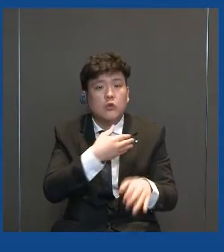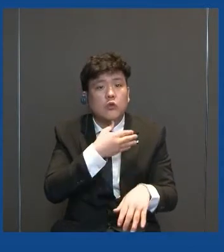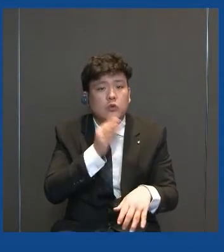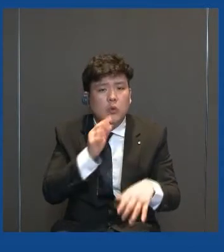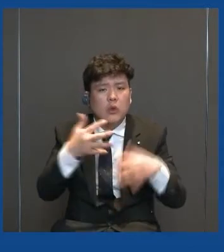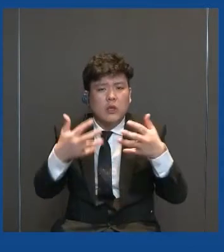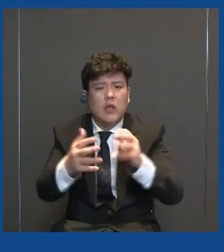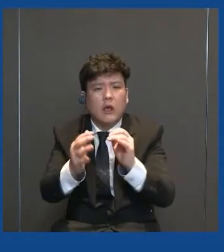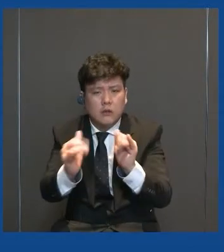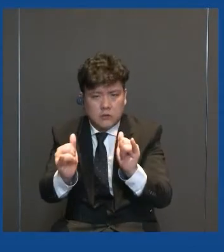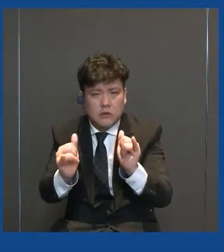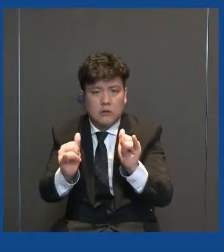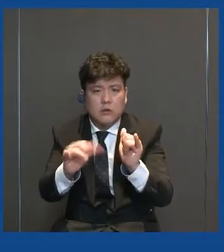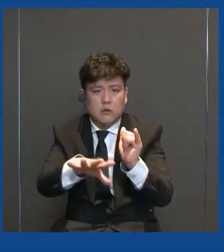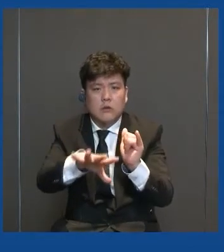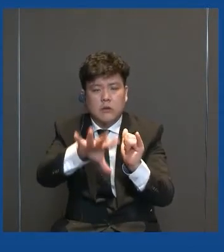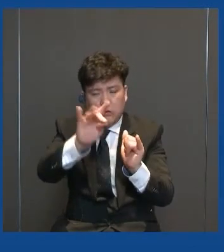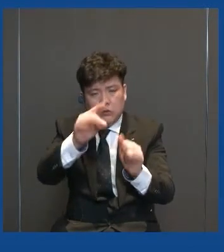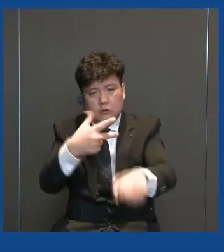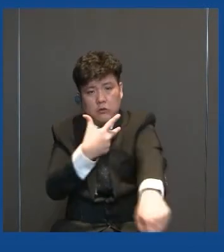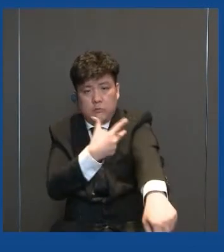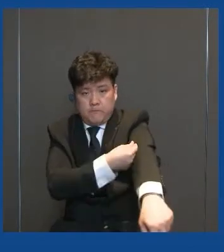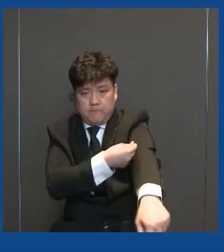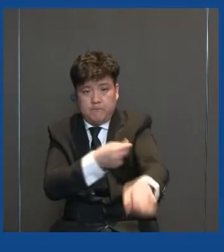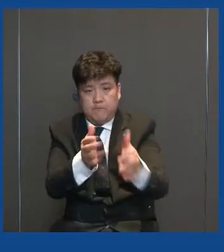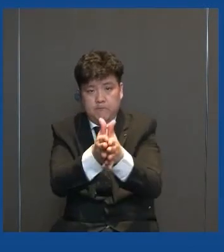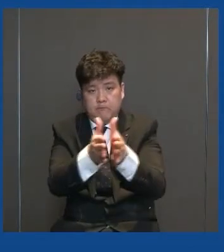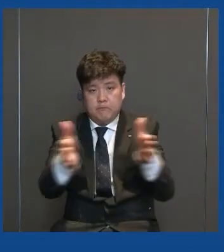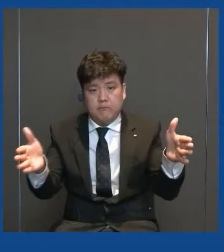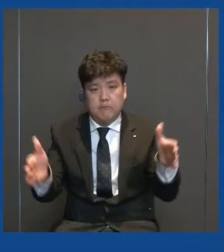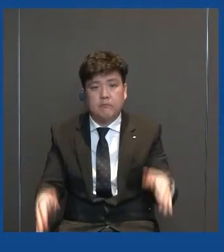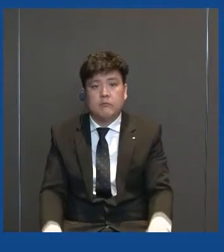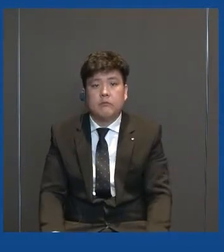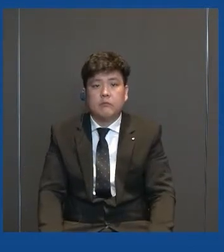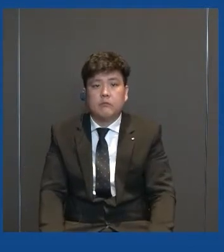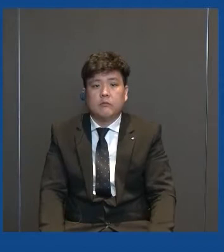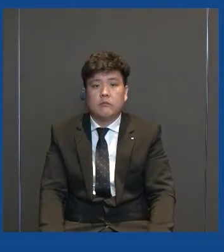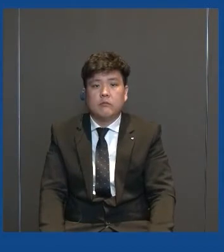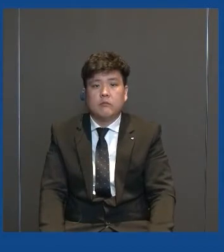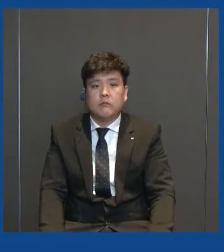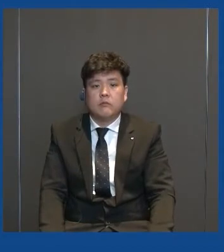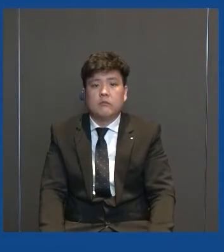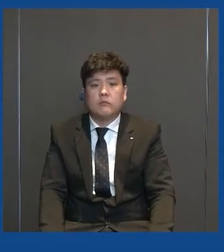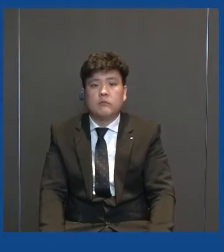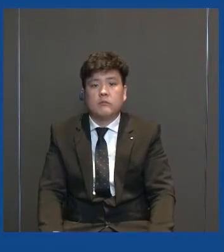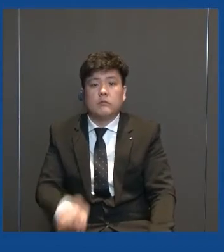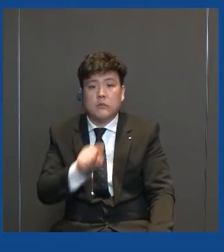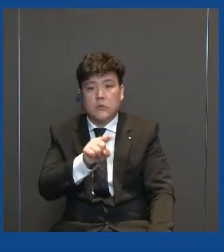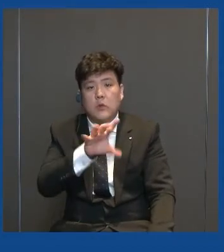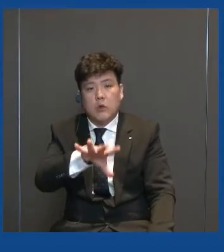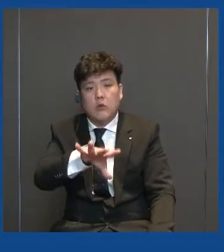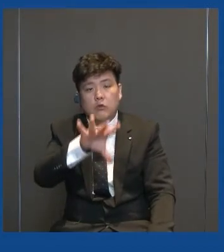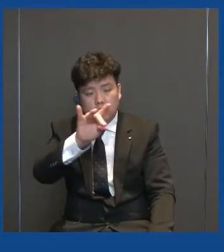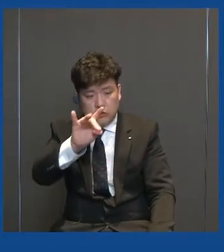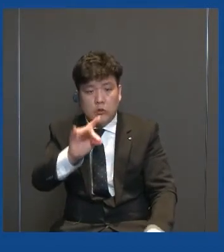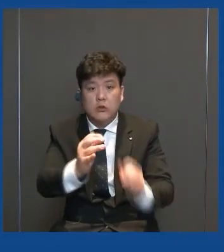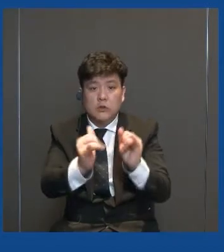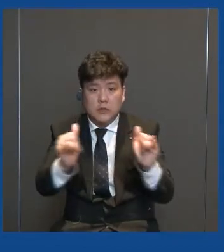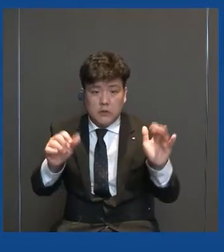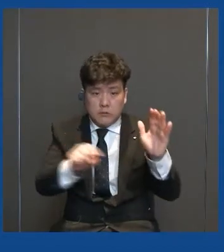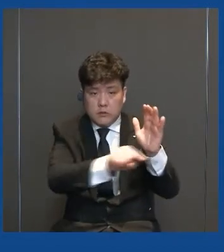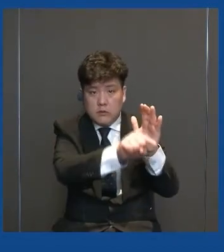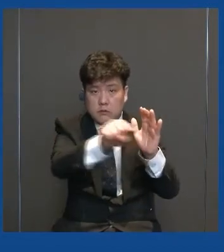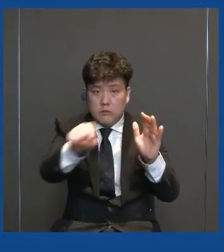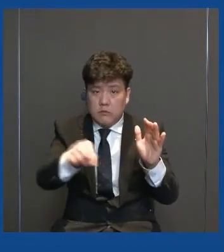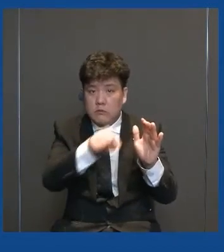death. And in prioritizing target groups, the Danish Health Authority has primarily focused on the following